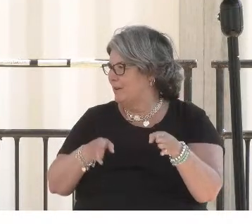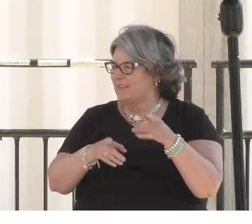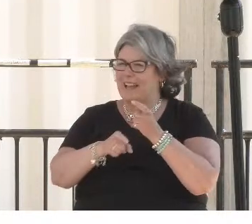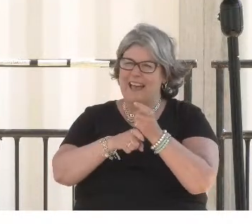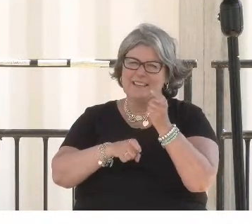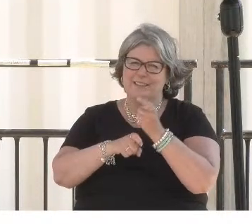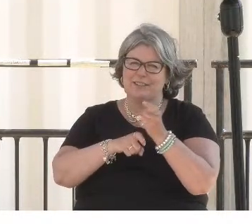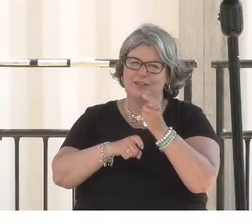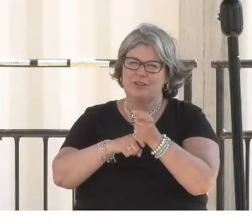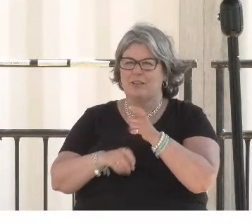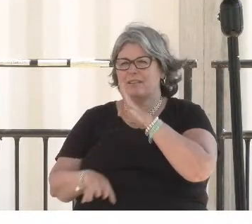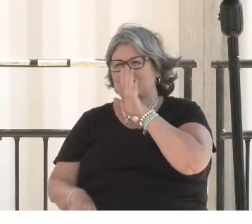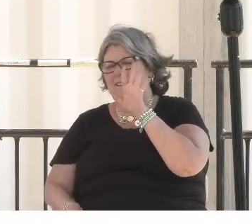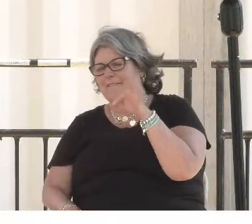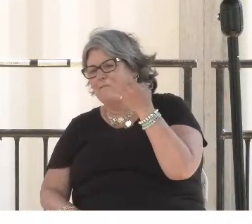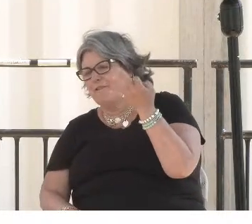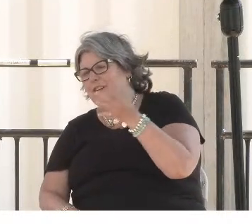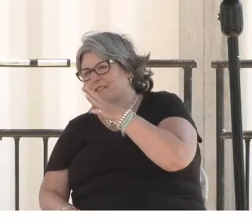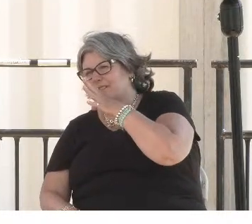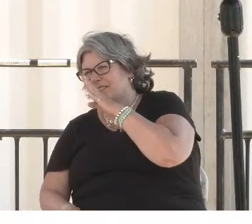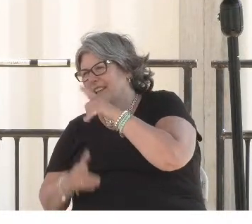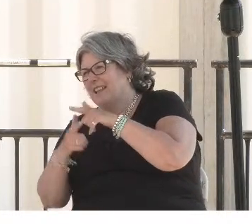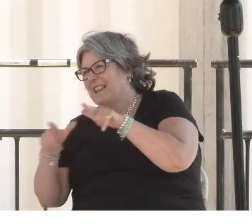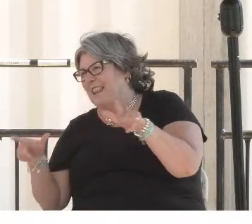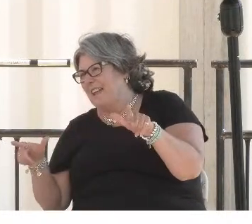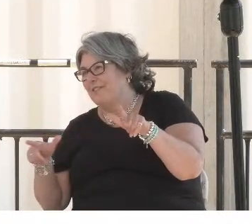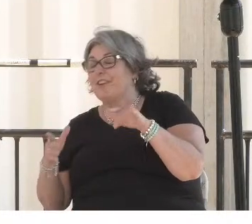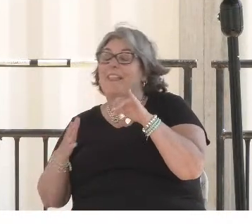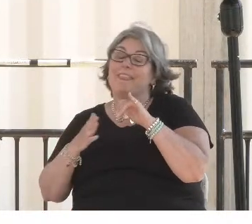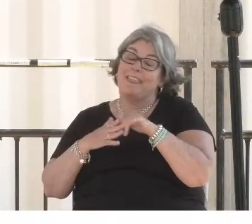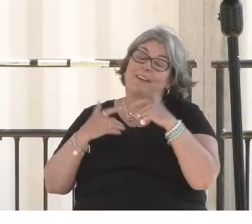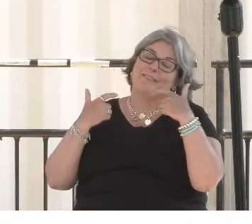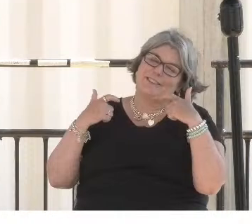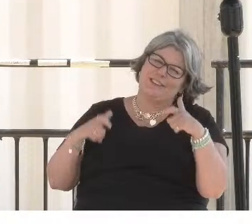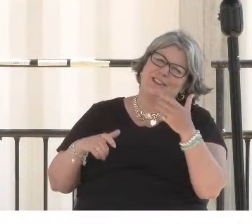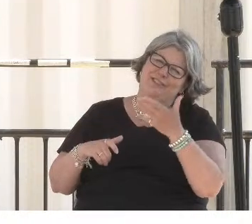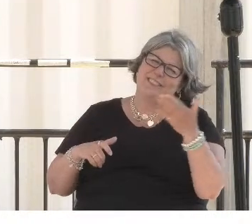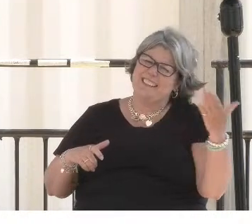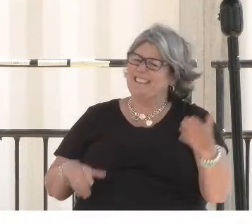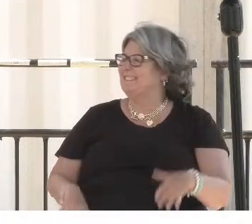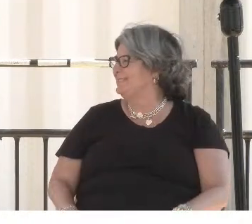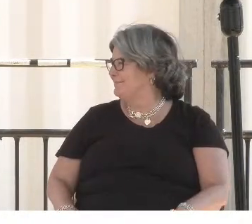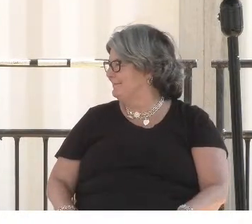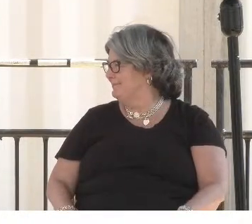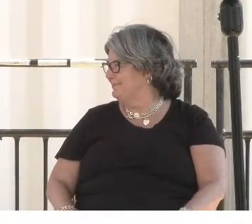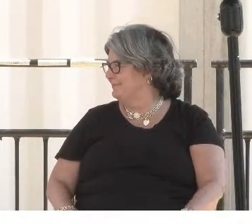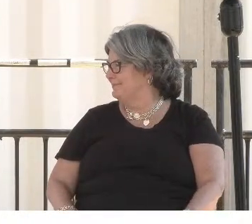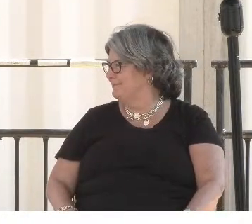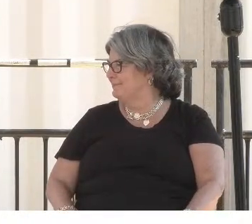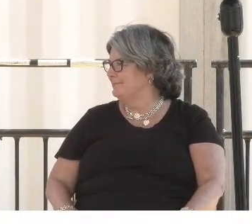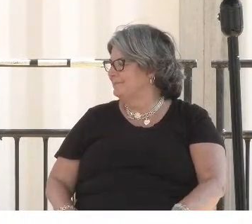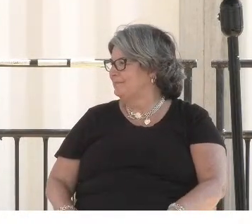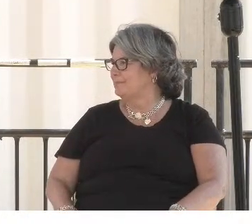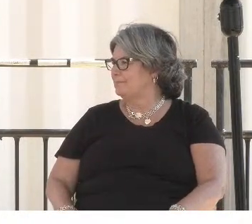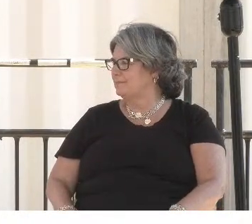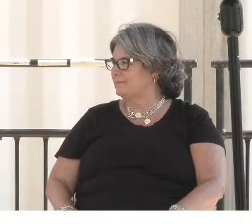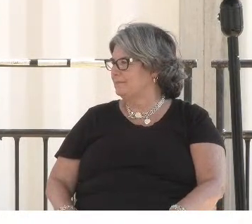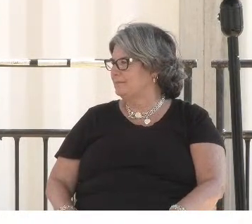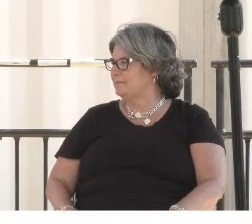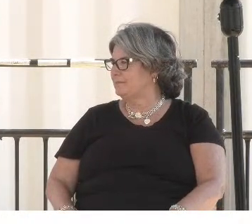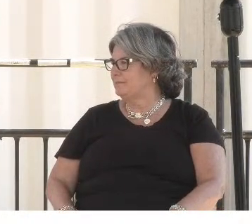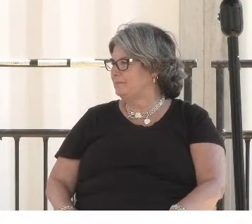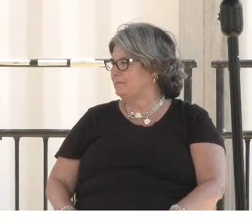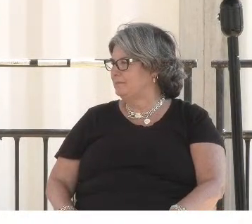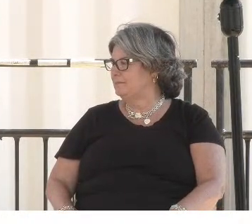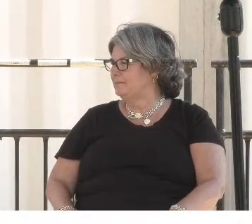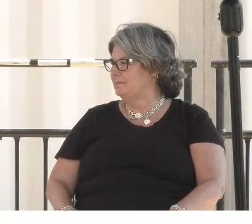I said in French last night, which I thought was a huge success. And so that